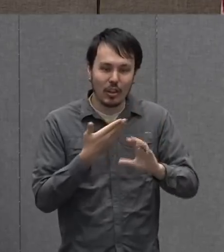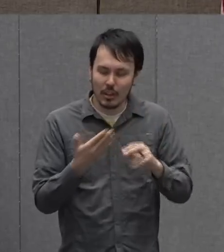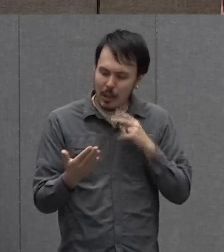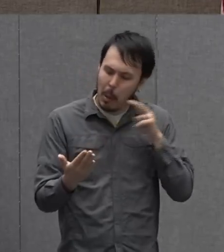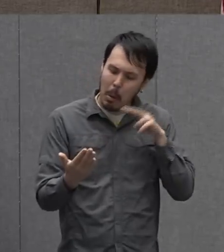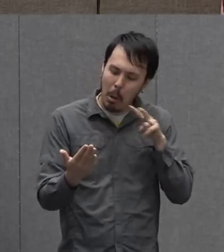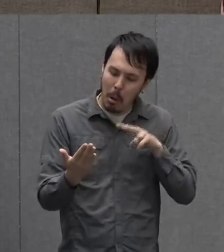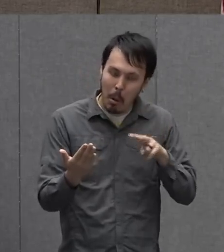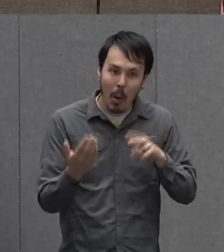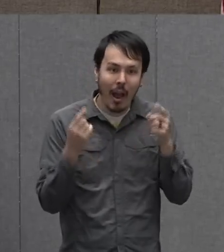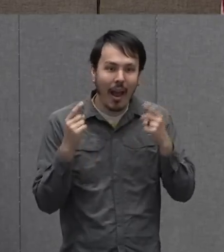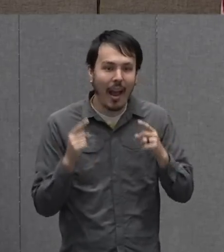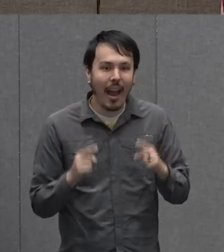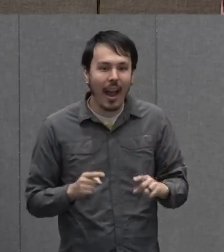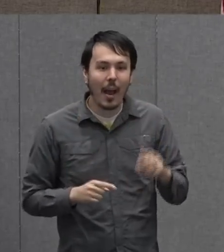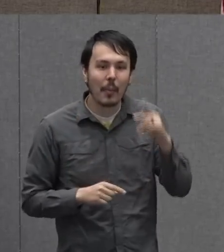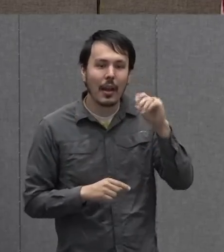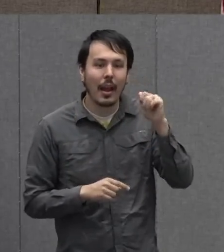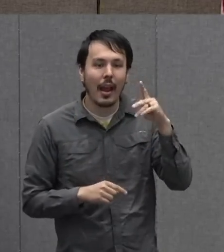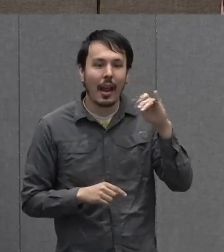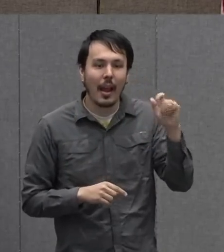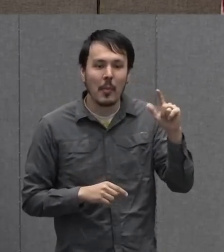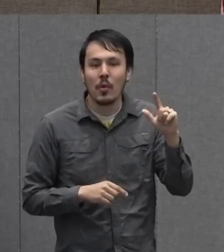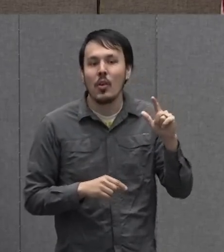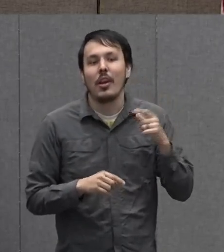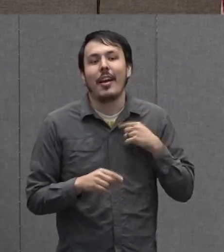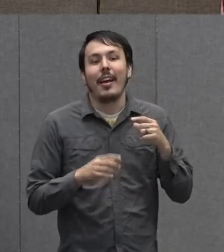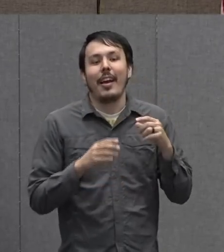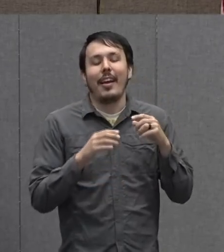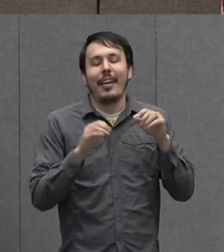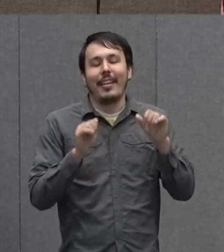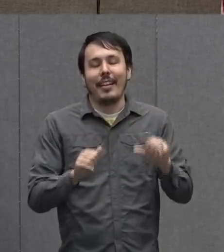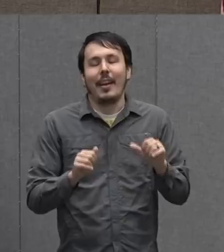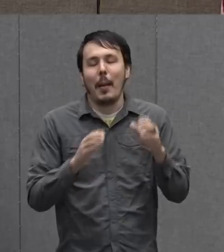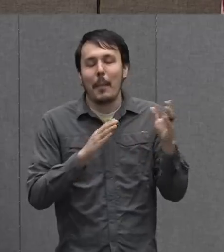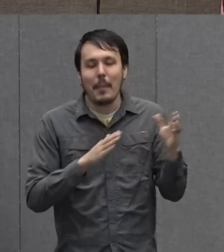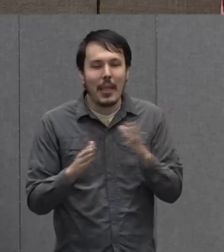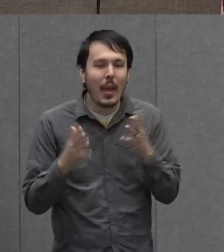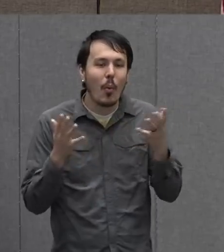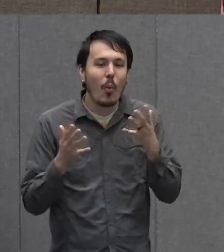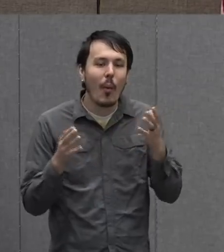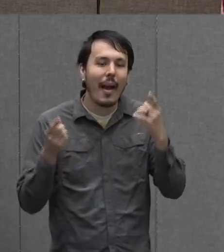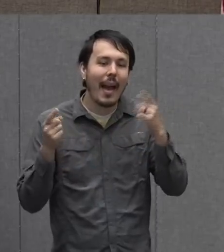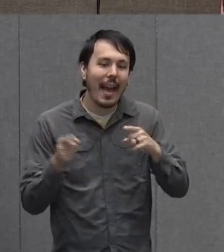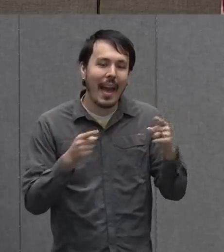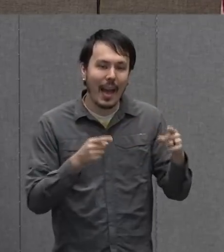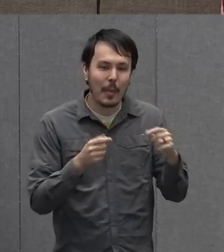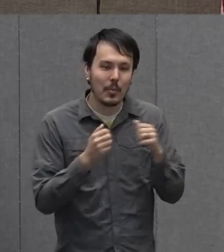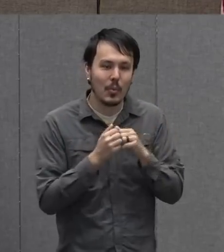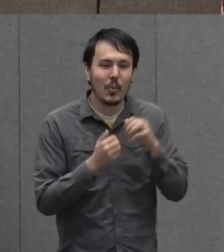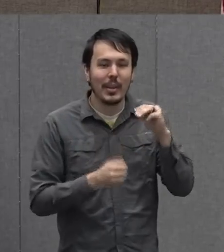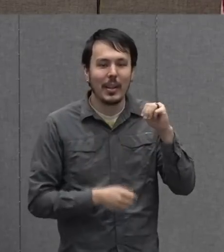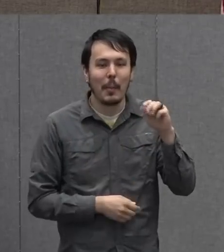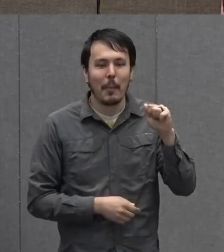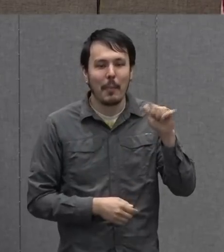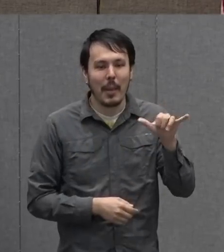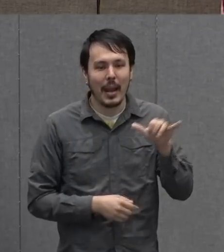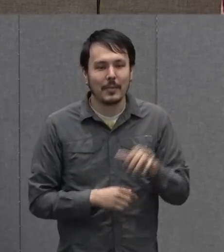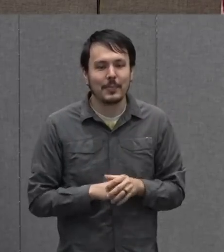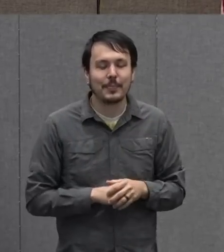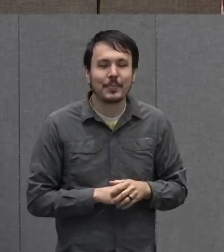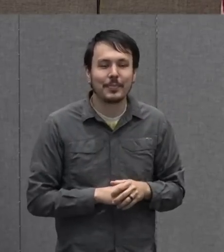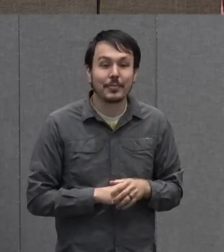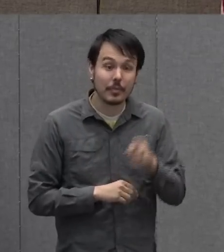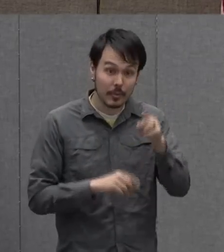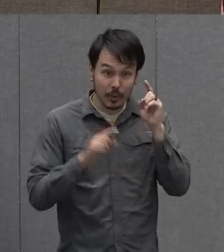happened in April, I get to start planning what will happen in May, my next month. If you